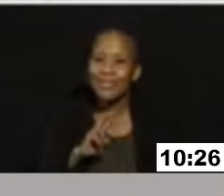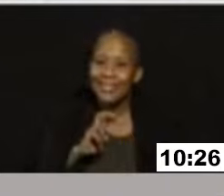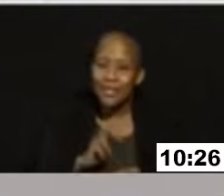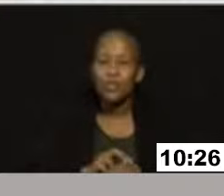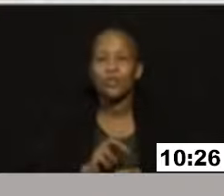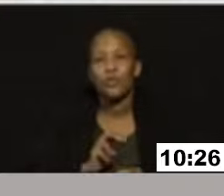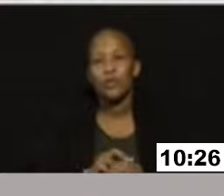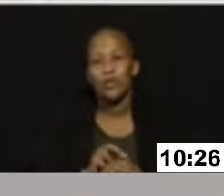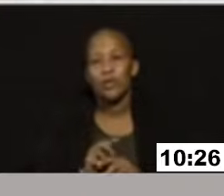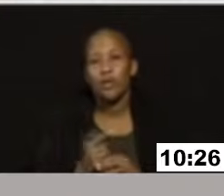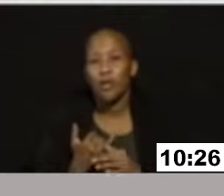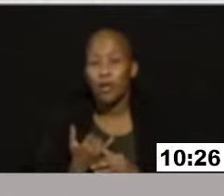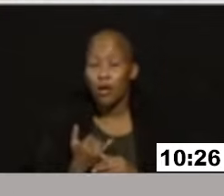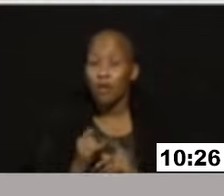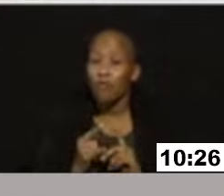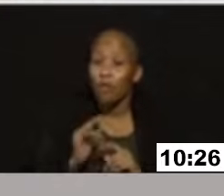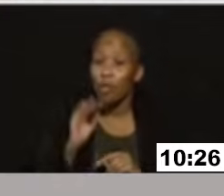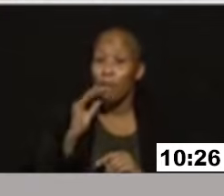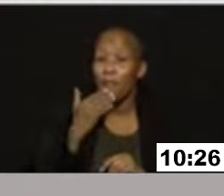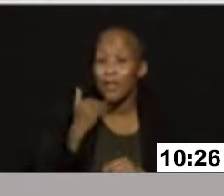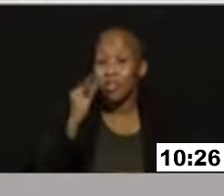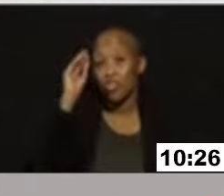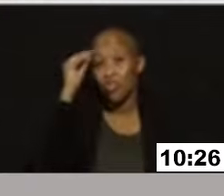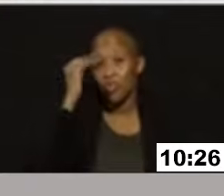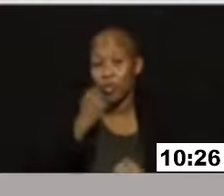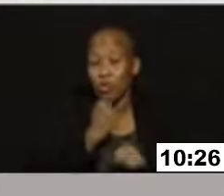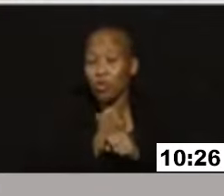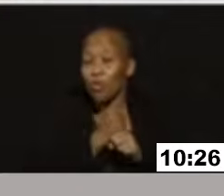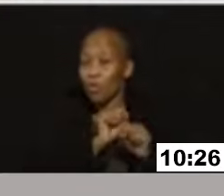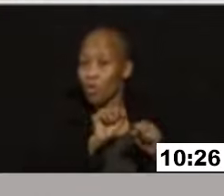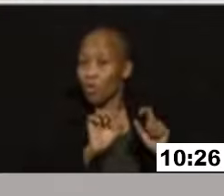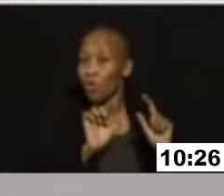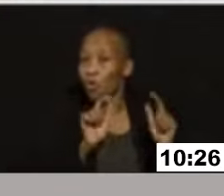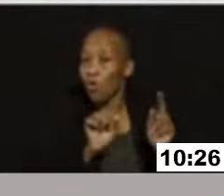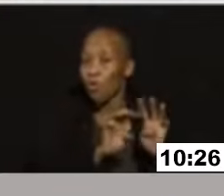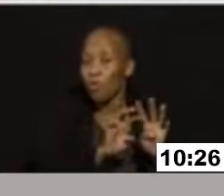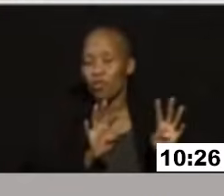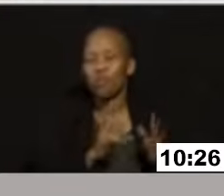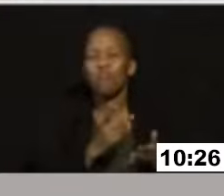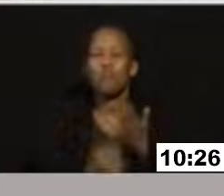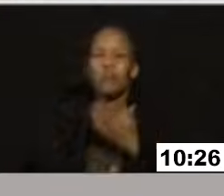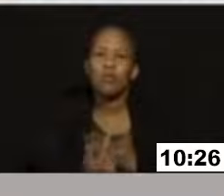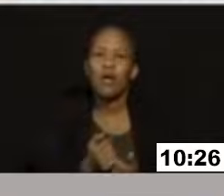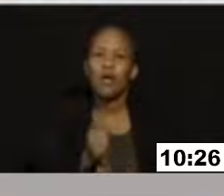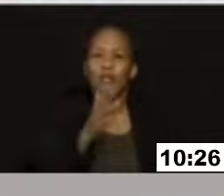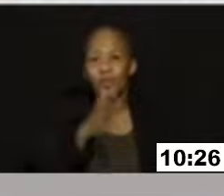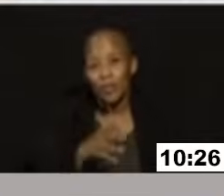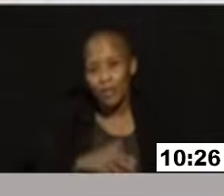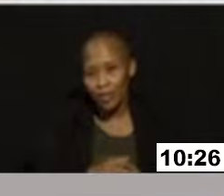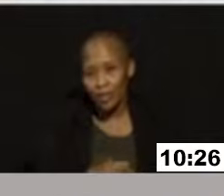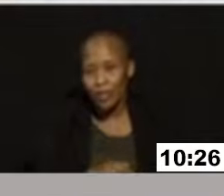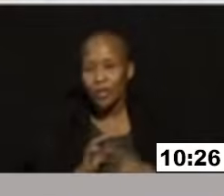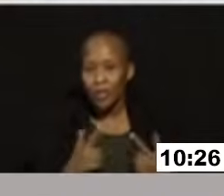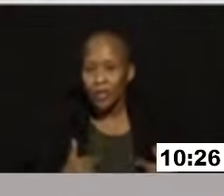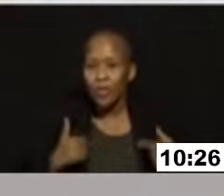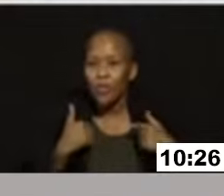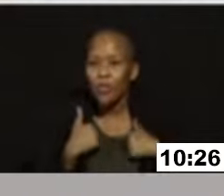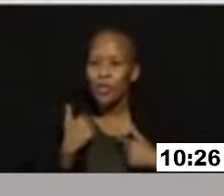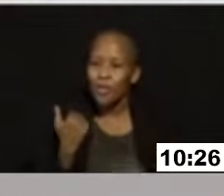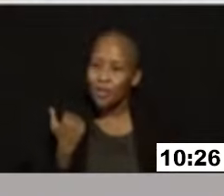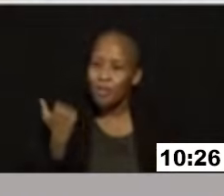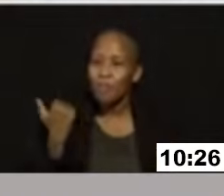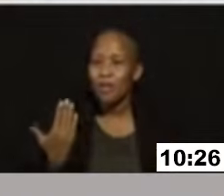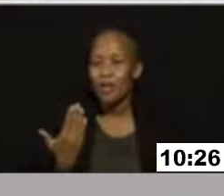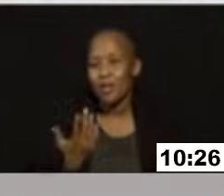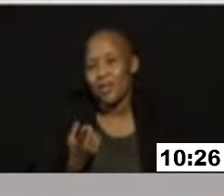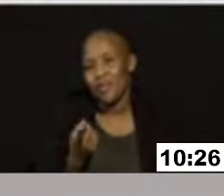interest of the work of the commission, then that would arise. We would submit that the only